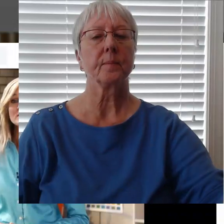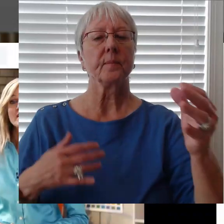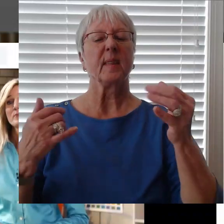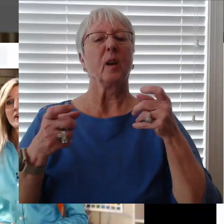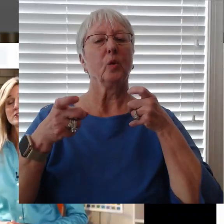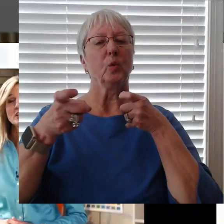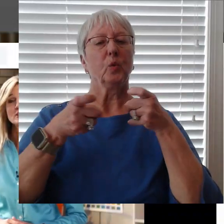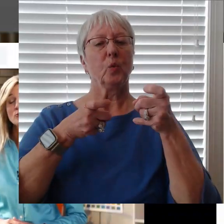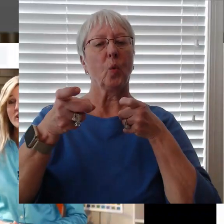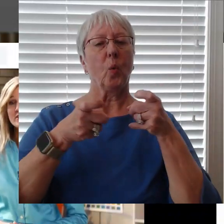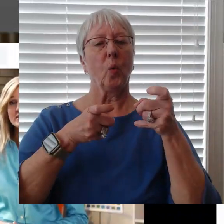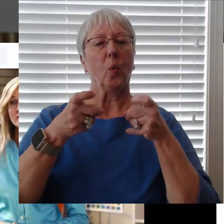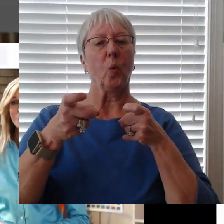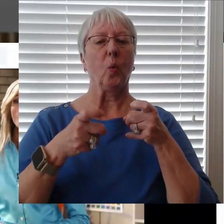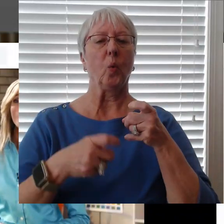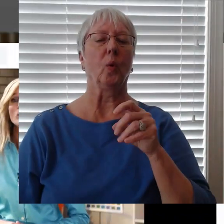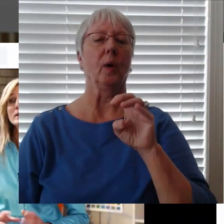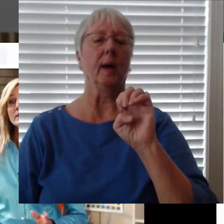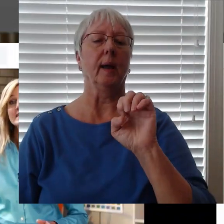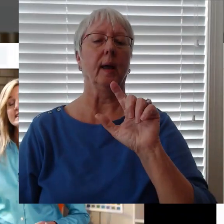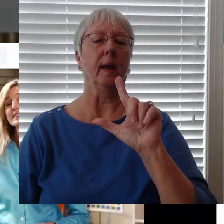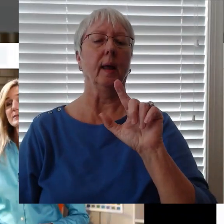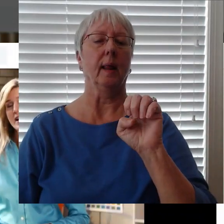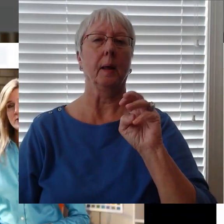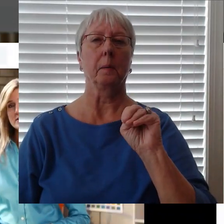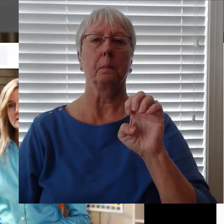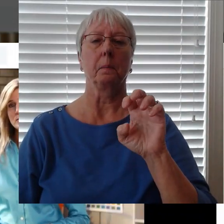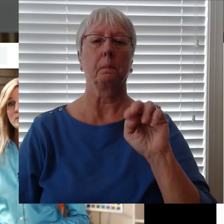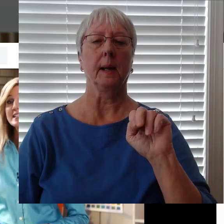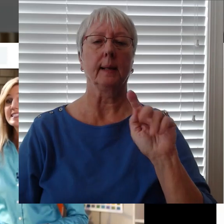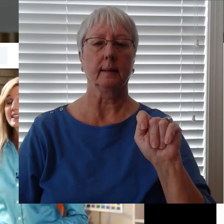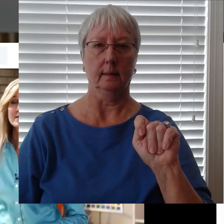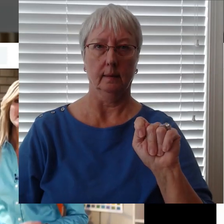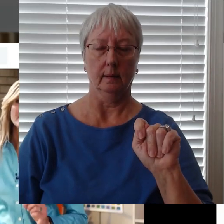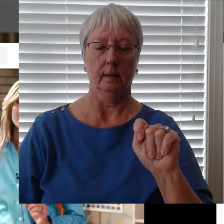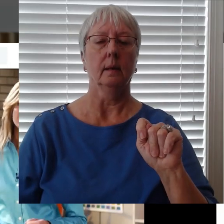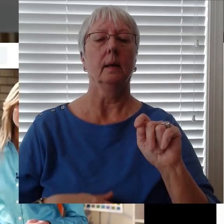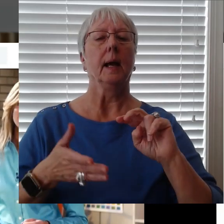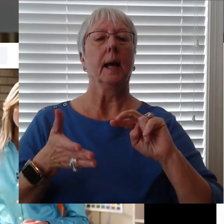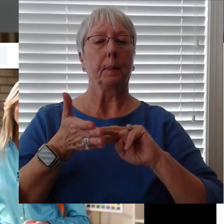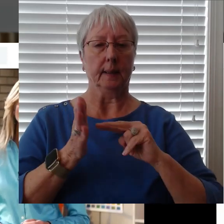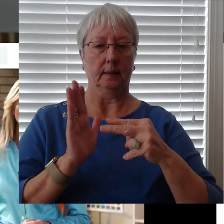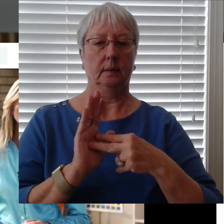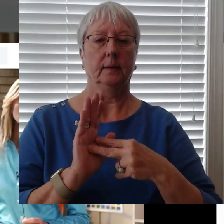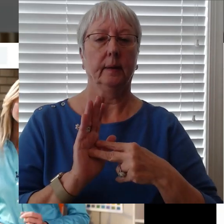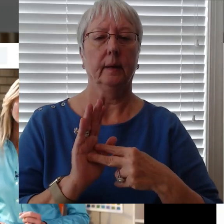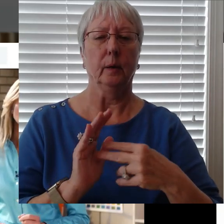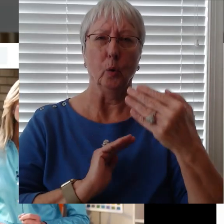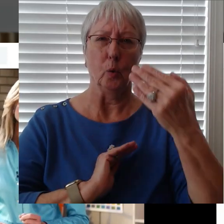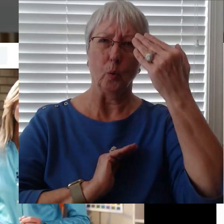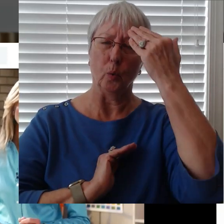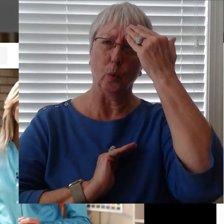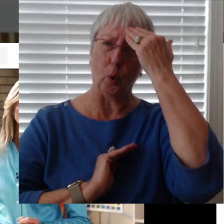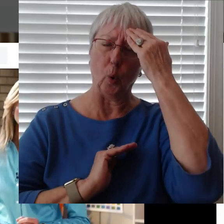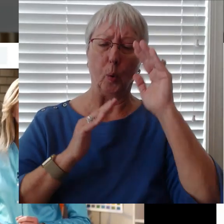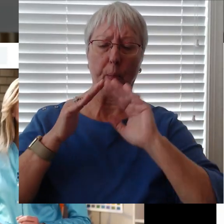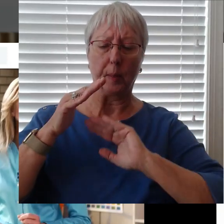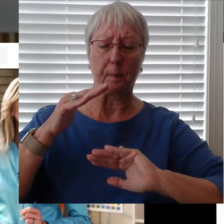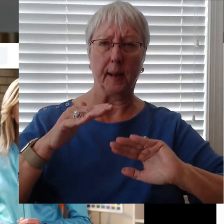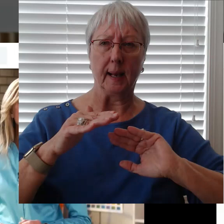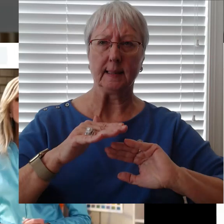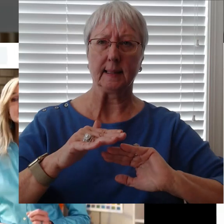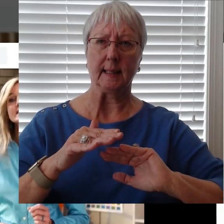doesn't mean you have the power to change the weather or manipulate psychic powers, but it does mean this. Knowing the basic elements of color will